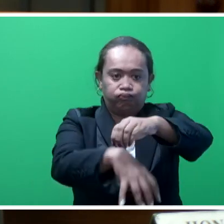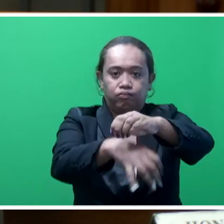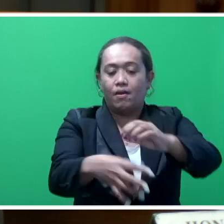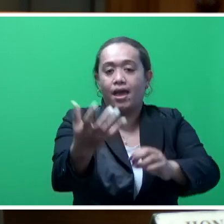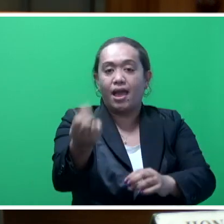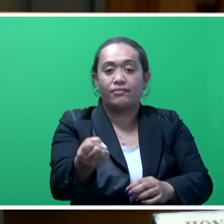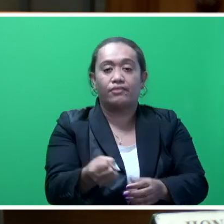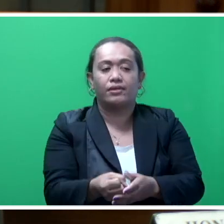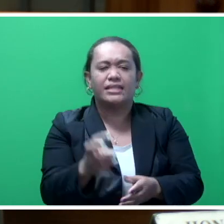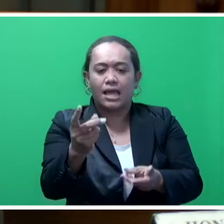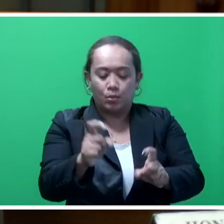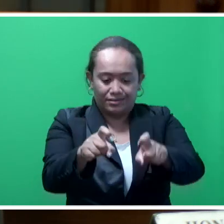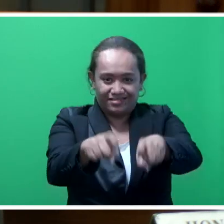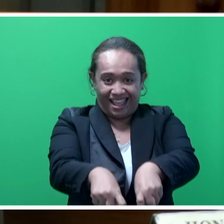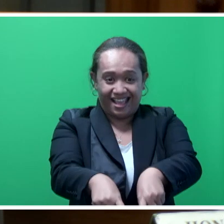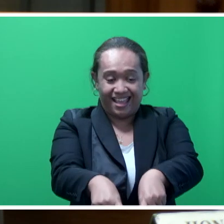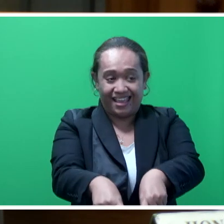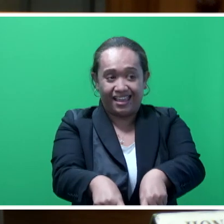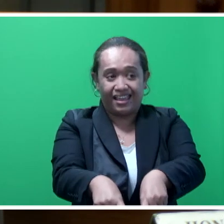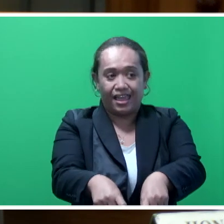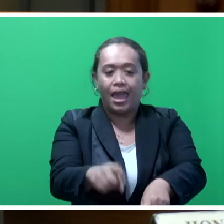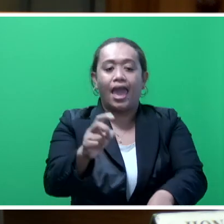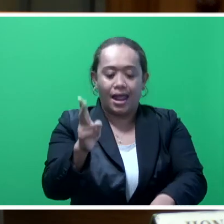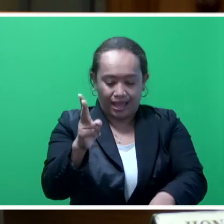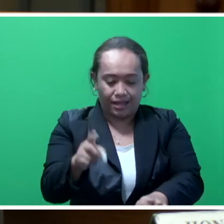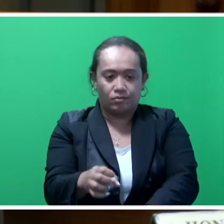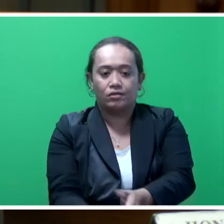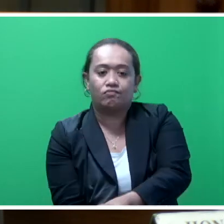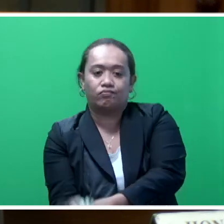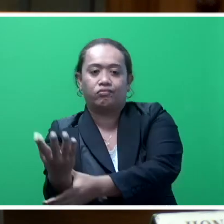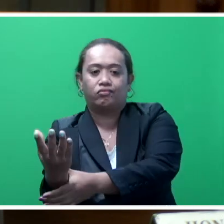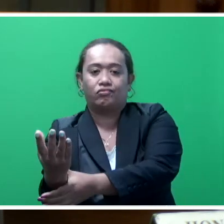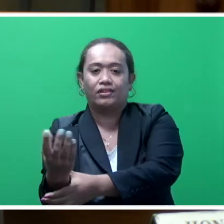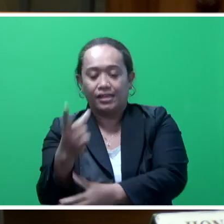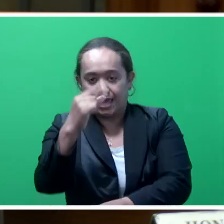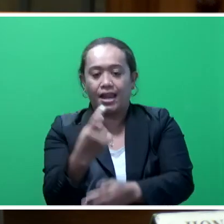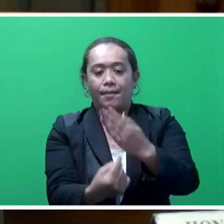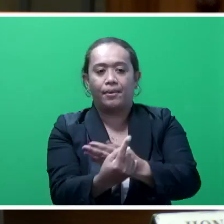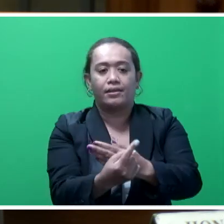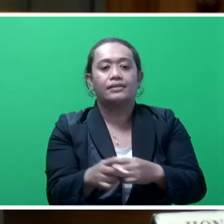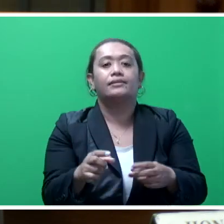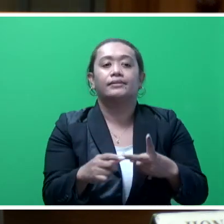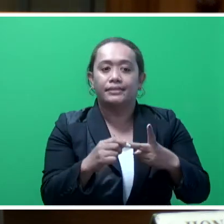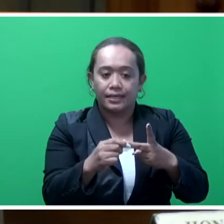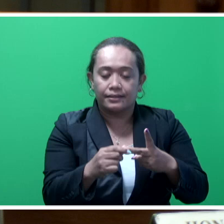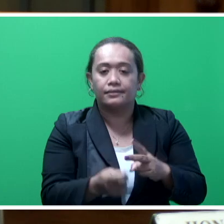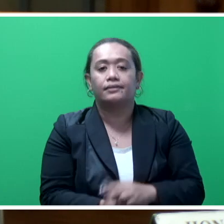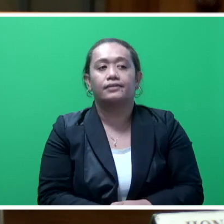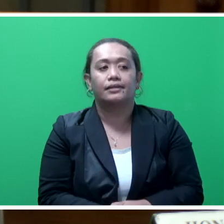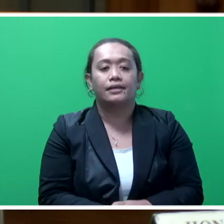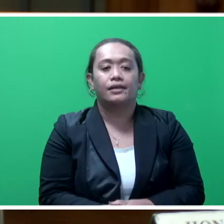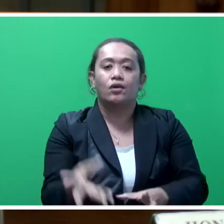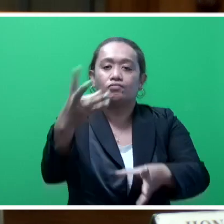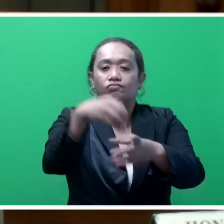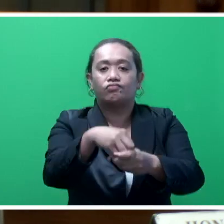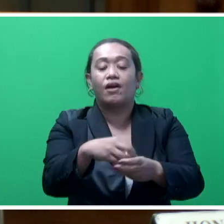that turmeric will remain there, and the roots will be there, and it will grow again. That's one. It happens. And secondly, we have got villages.